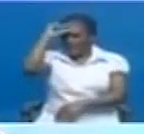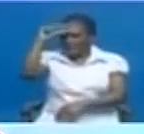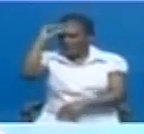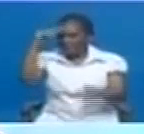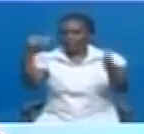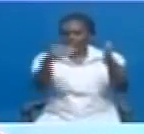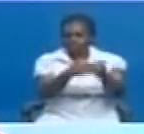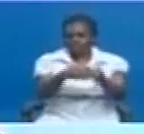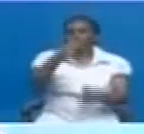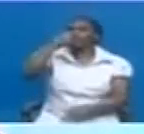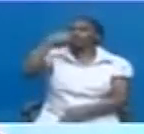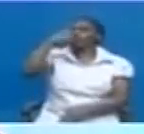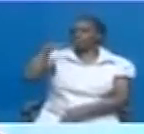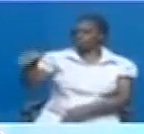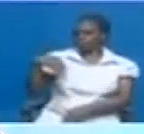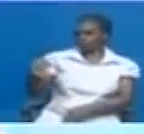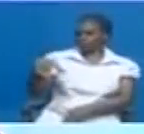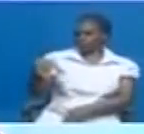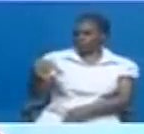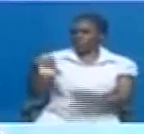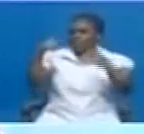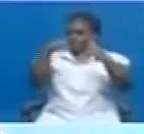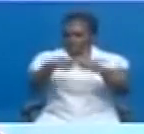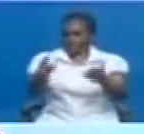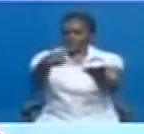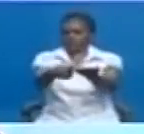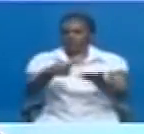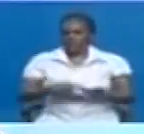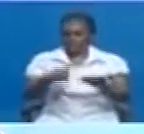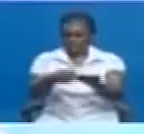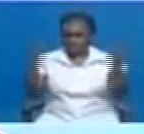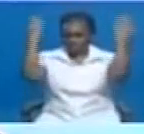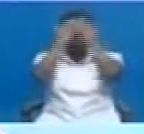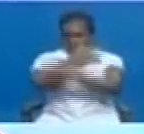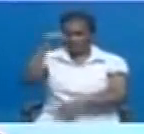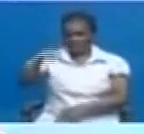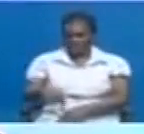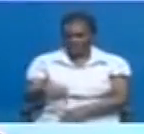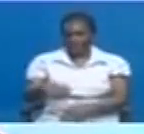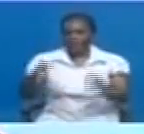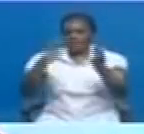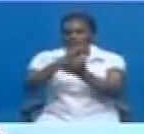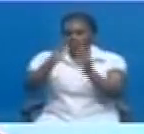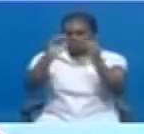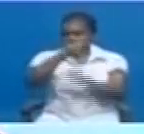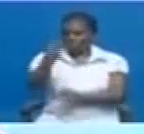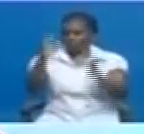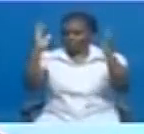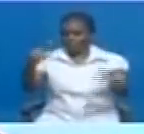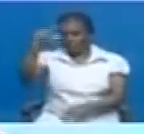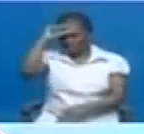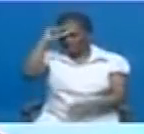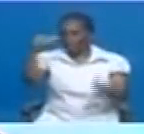the polio vaccination campaign? That is how we begin this conversation tonight. Once again, the big question, should the